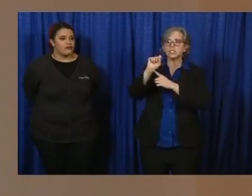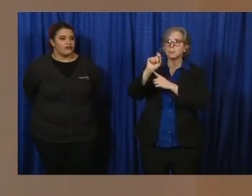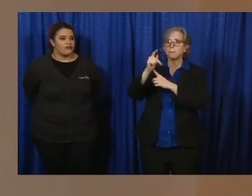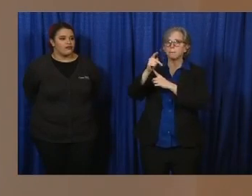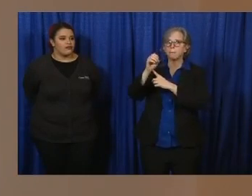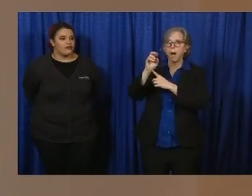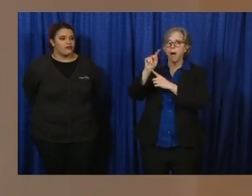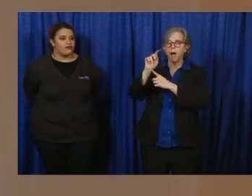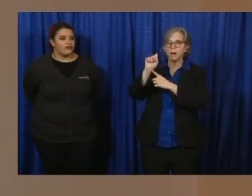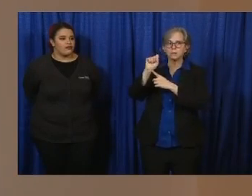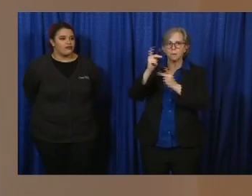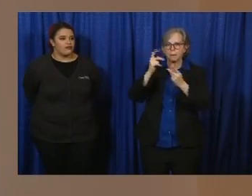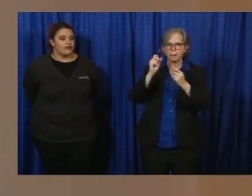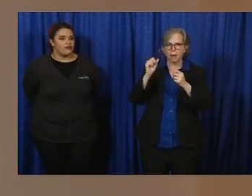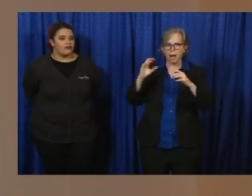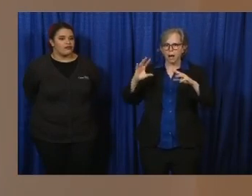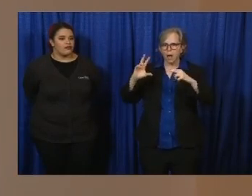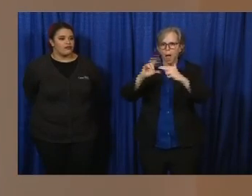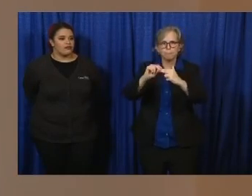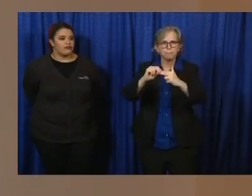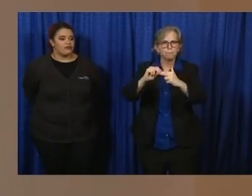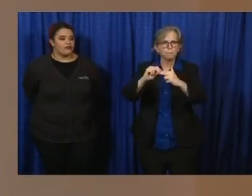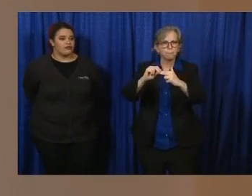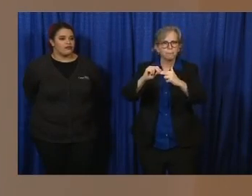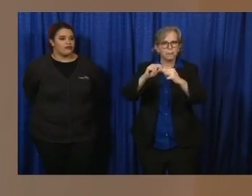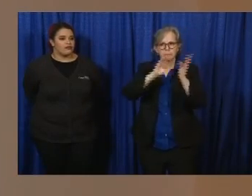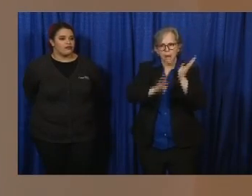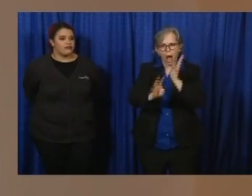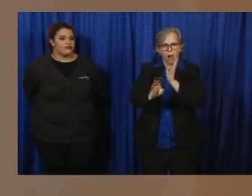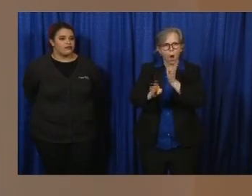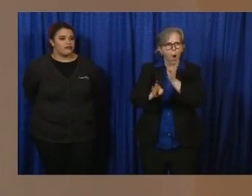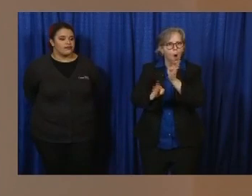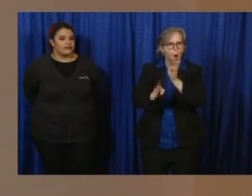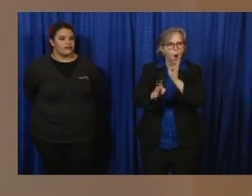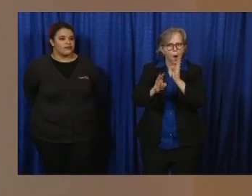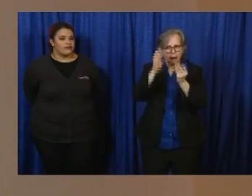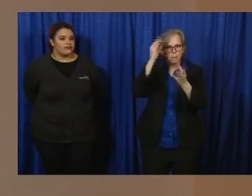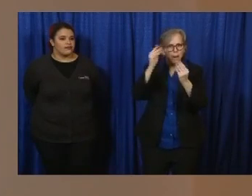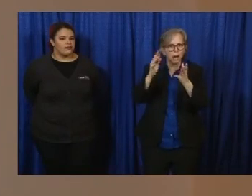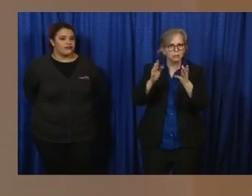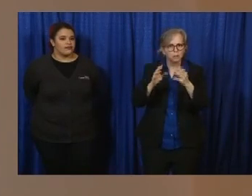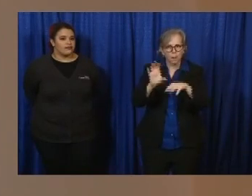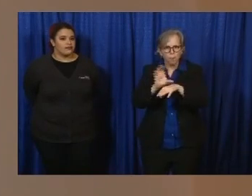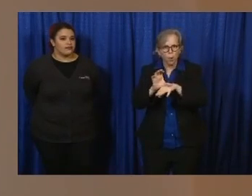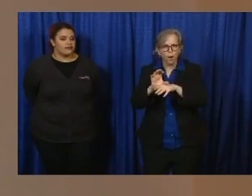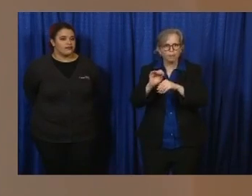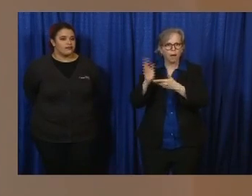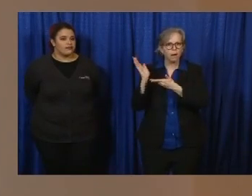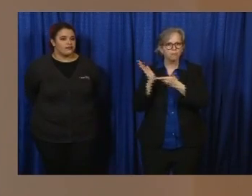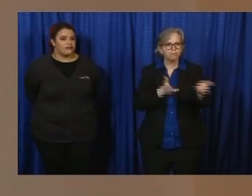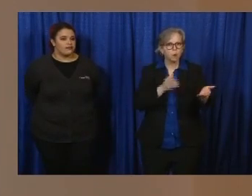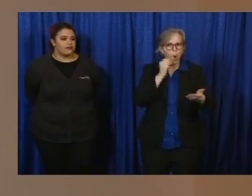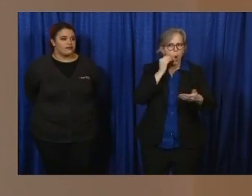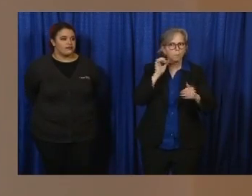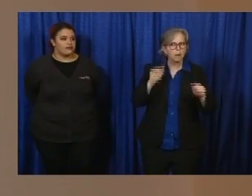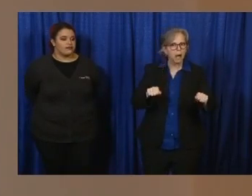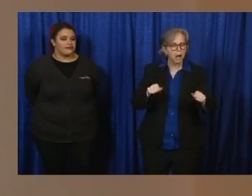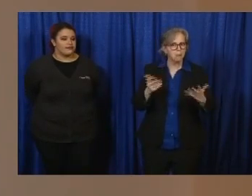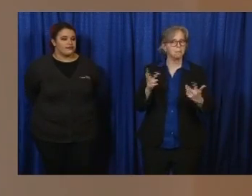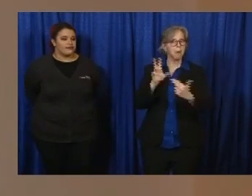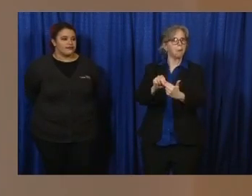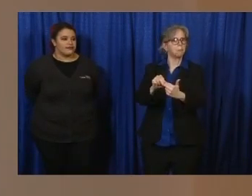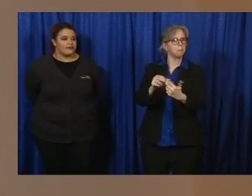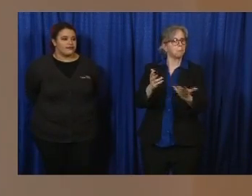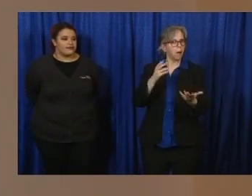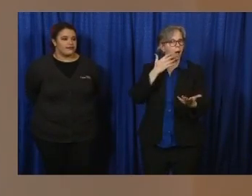upload content into the computers for their children if they don't have good internet service at